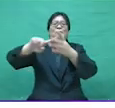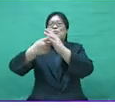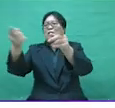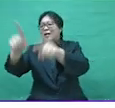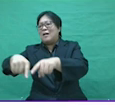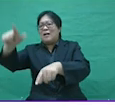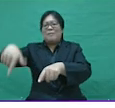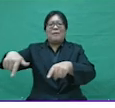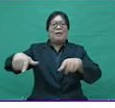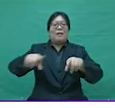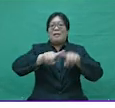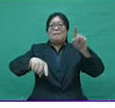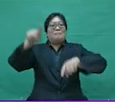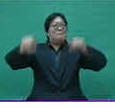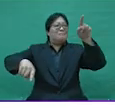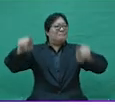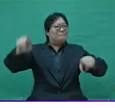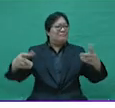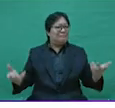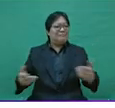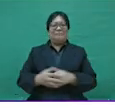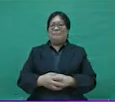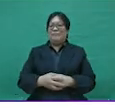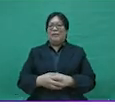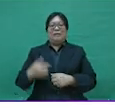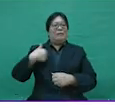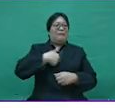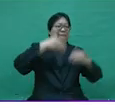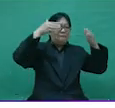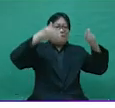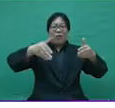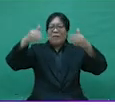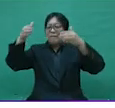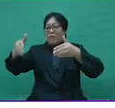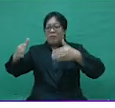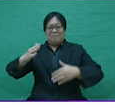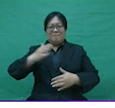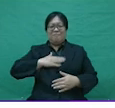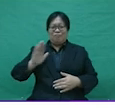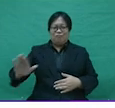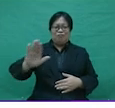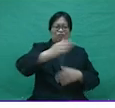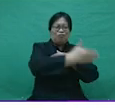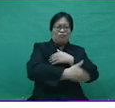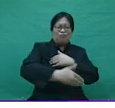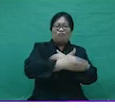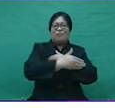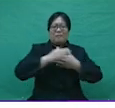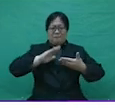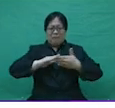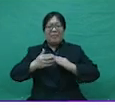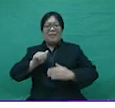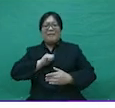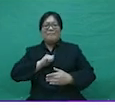phases have been unpredictable. And we were all focused at that time on our own region, on our